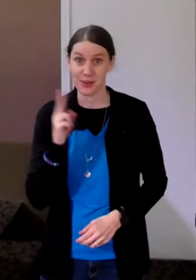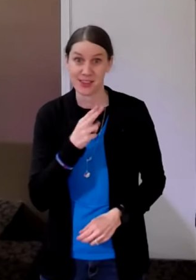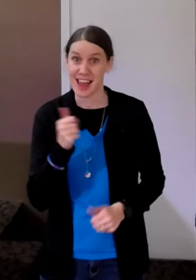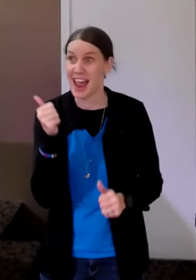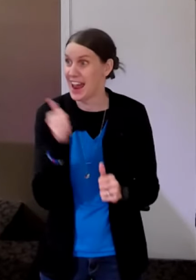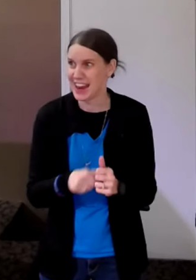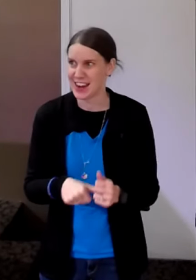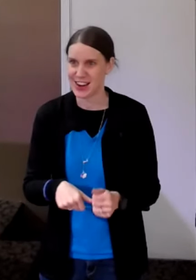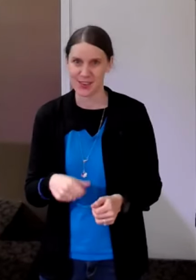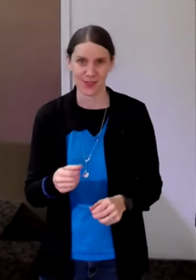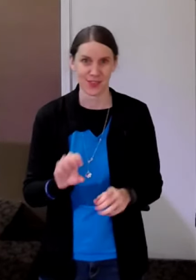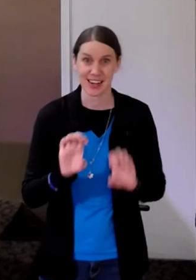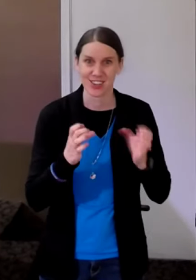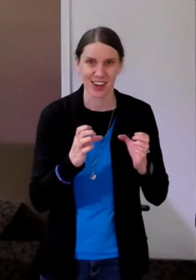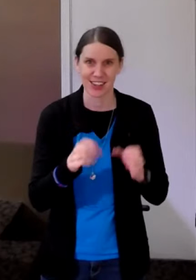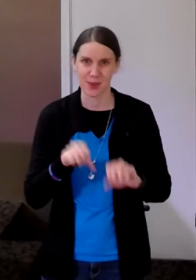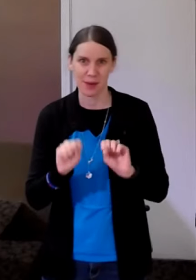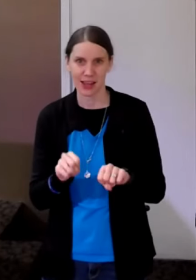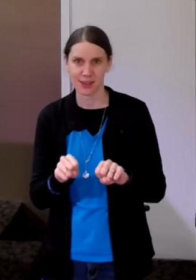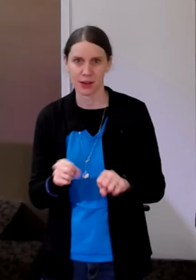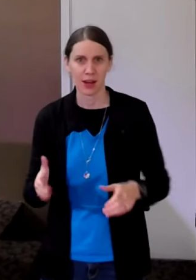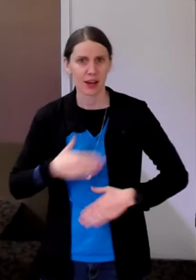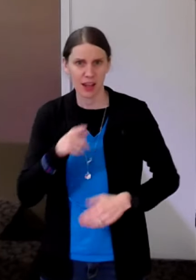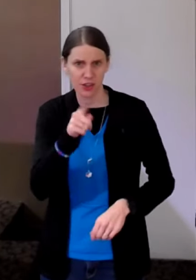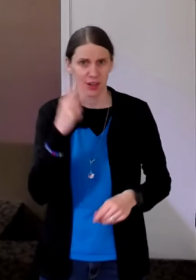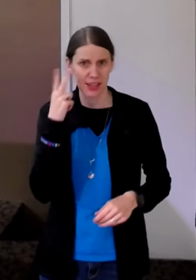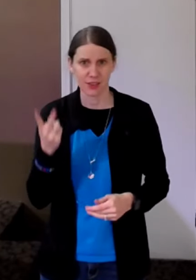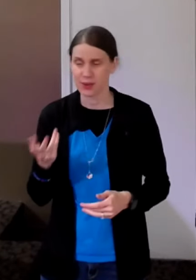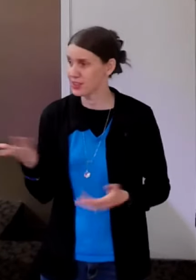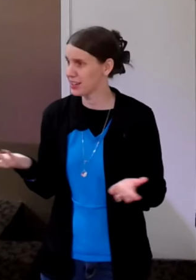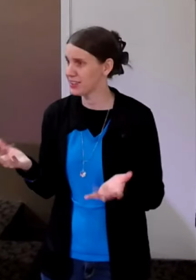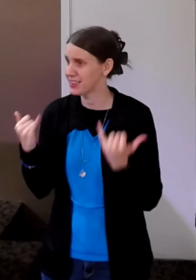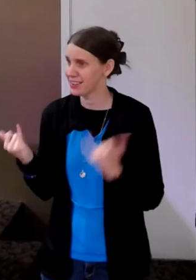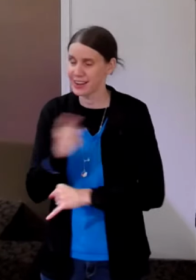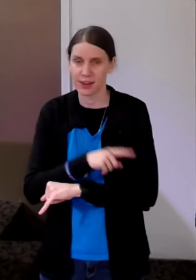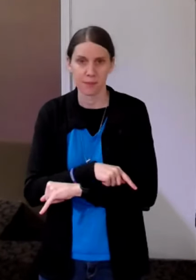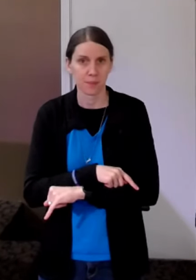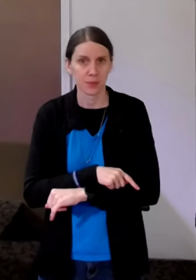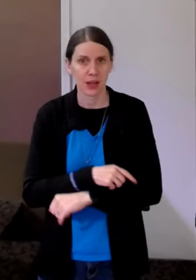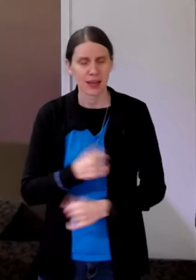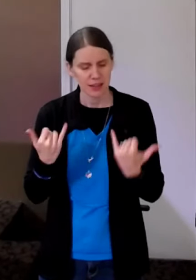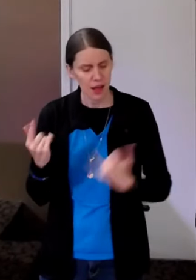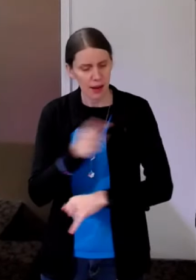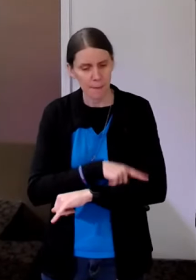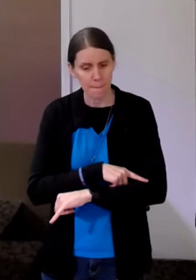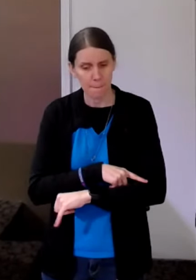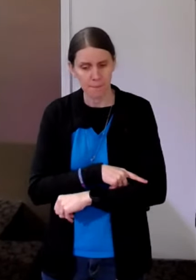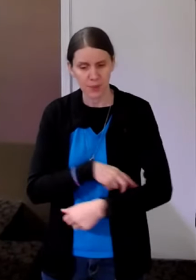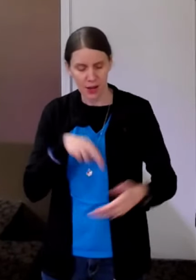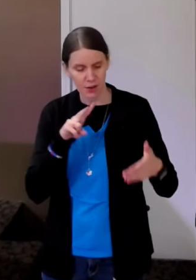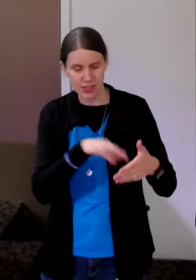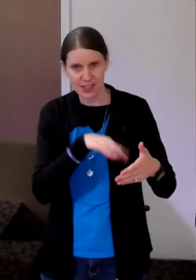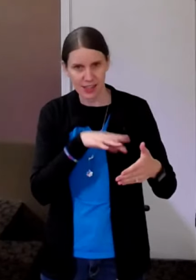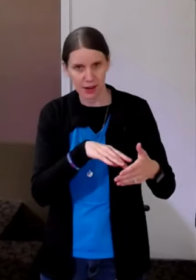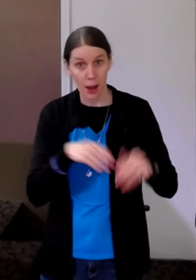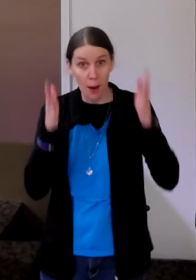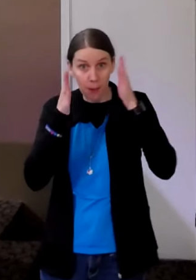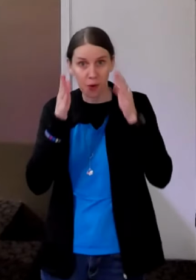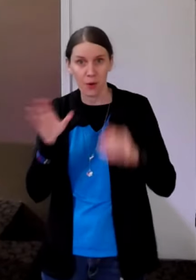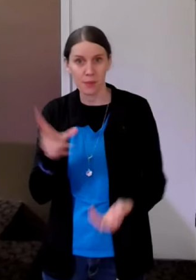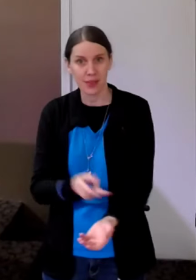with. We're glad you're here with us today. Praise the Lord for that. Amen. Today I'd like to look at Behold the